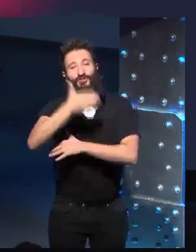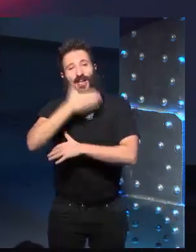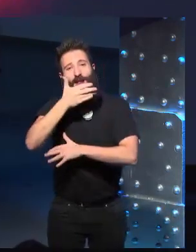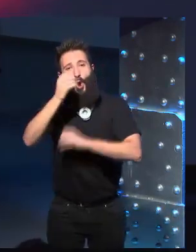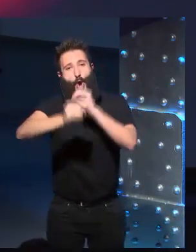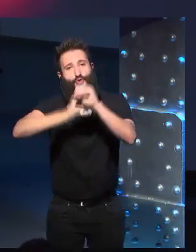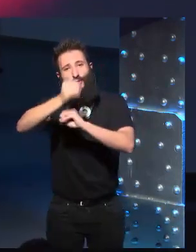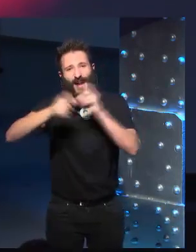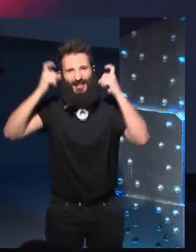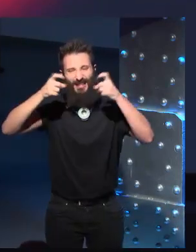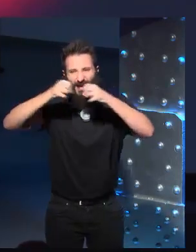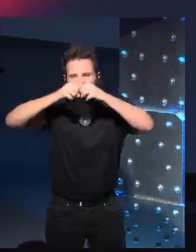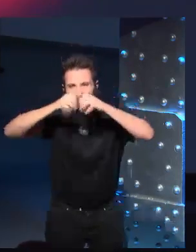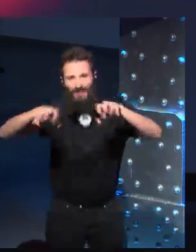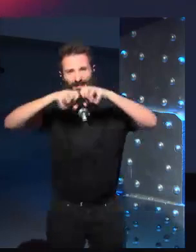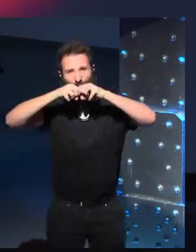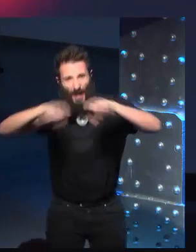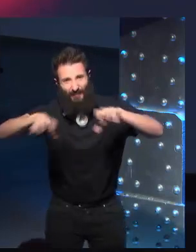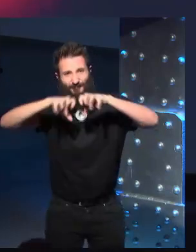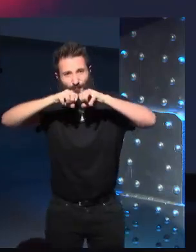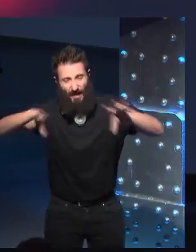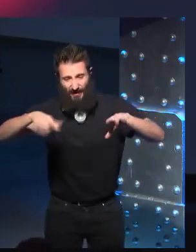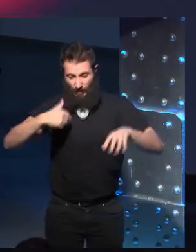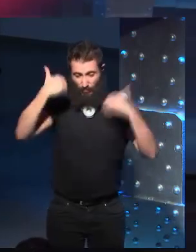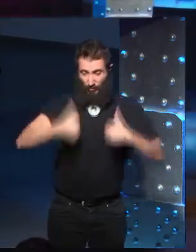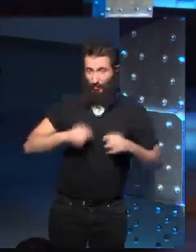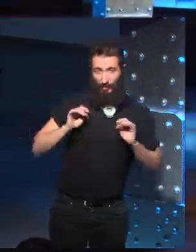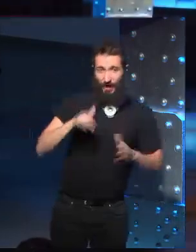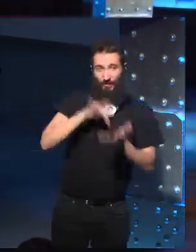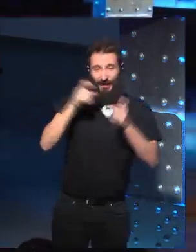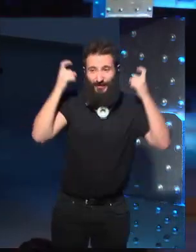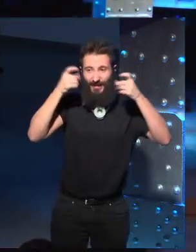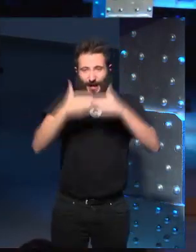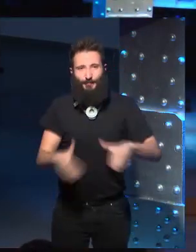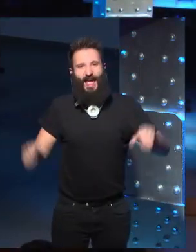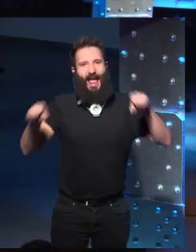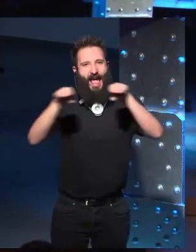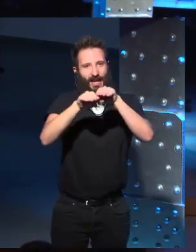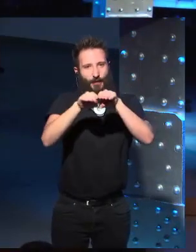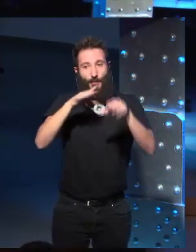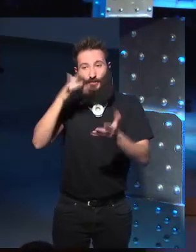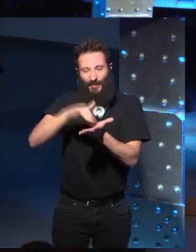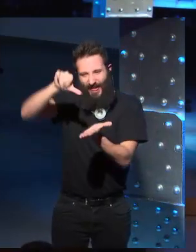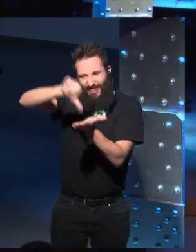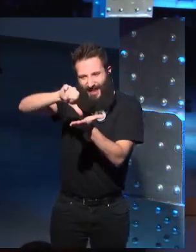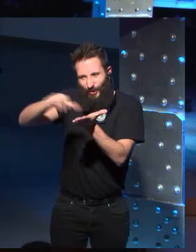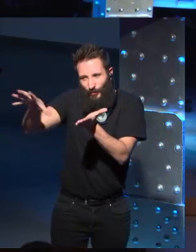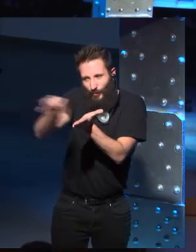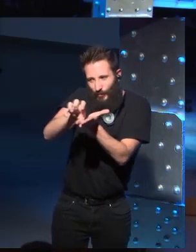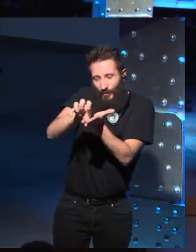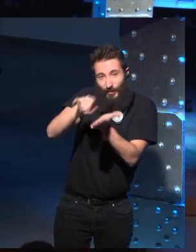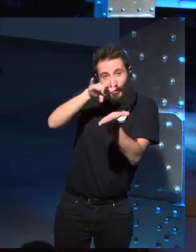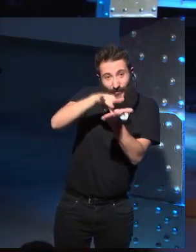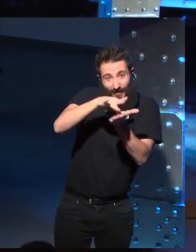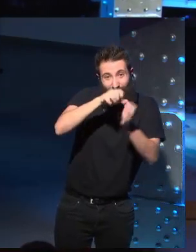me. And you get an equilibrium. When you have an equilibrium, you get the sun. The sun is at